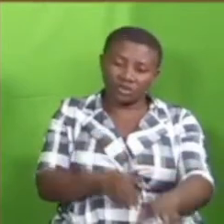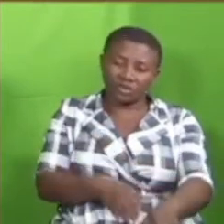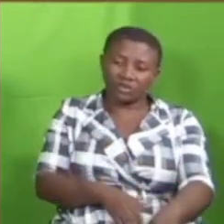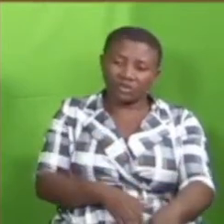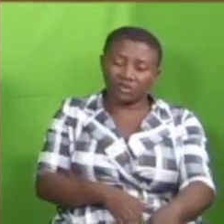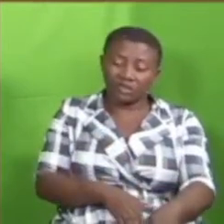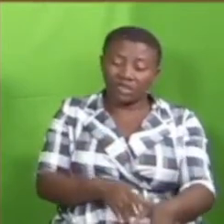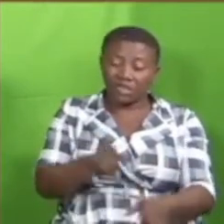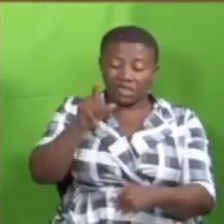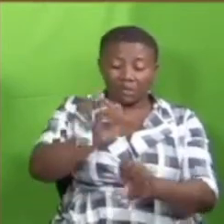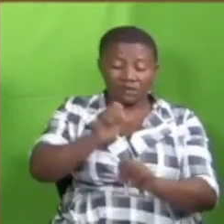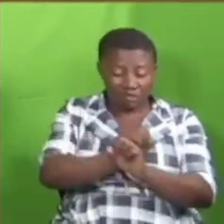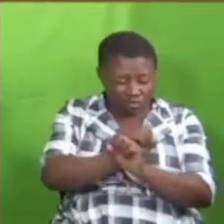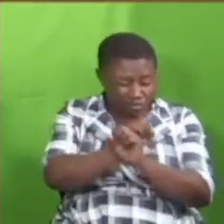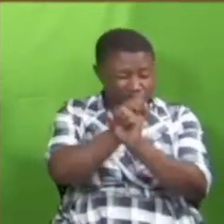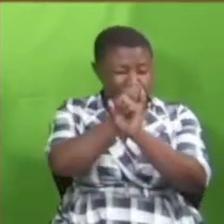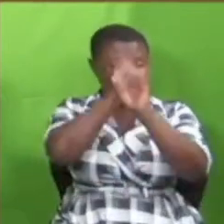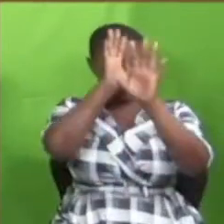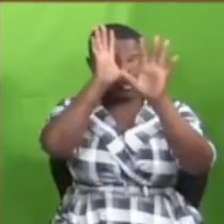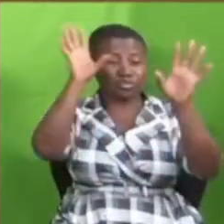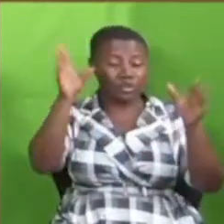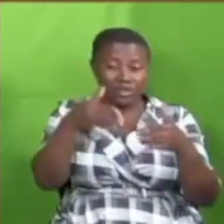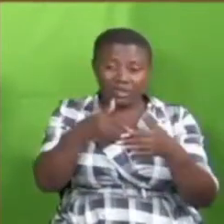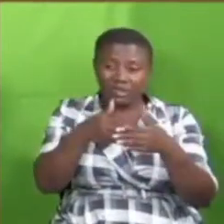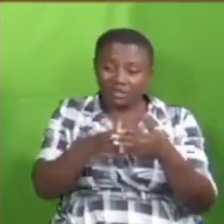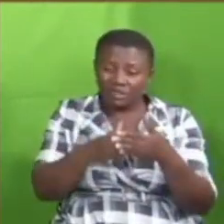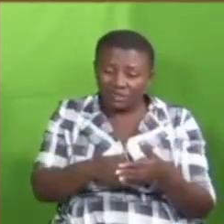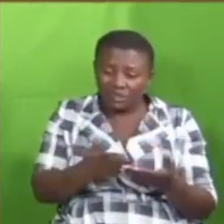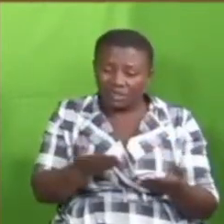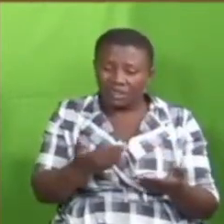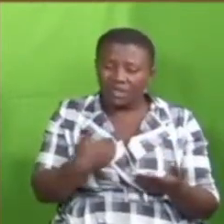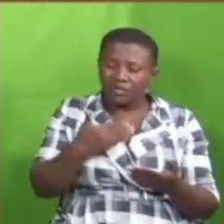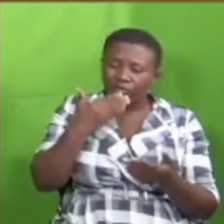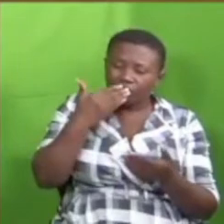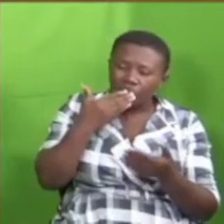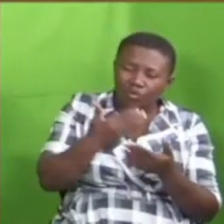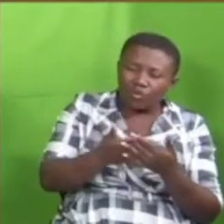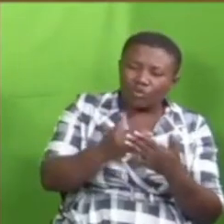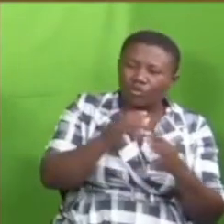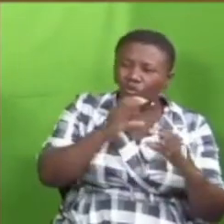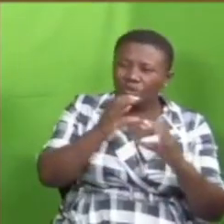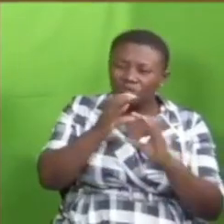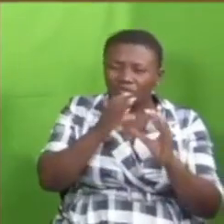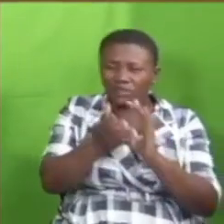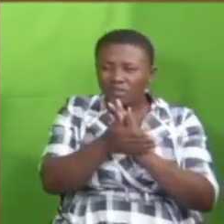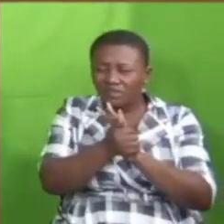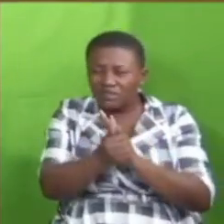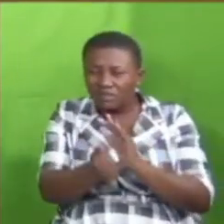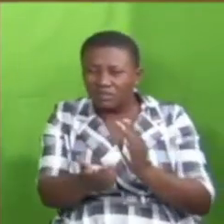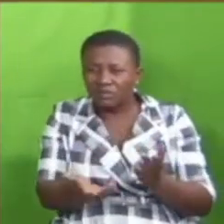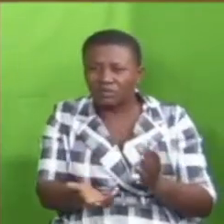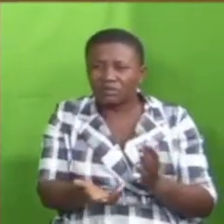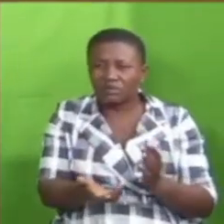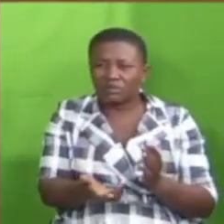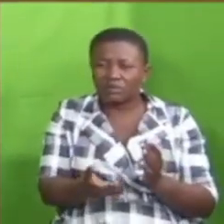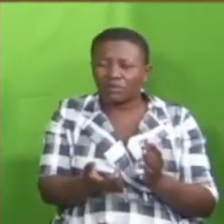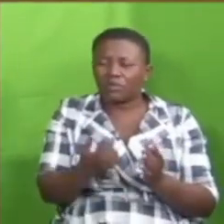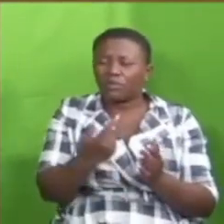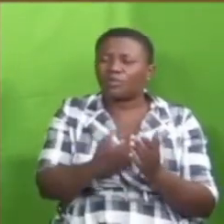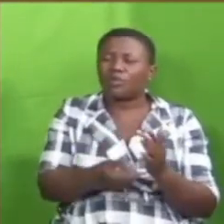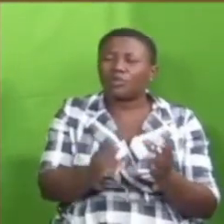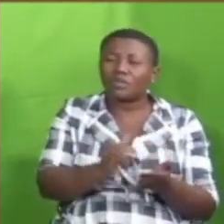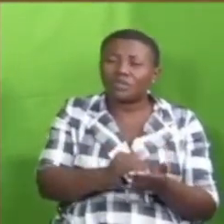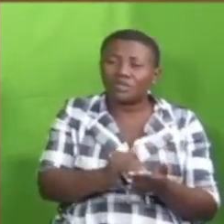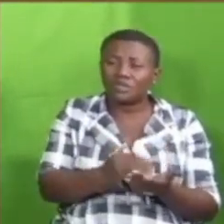a visionary leader and a very good competitor. I would say once again that